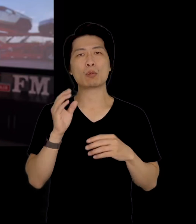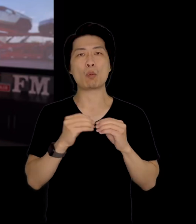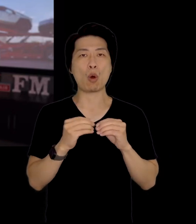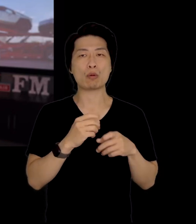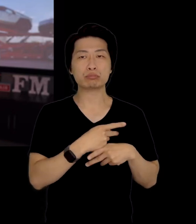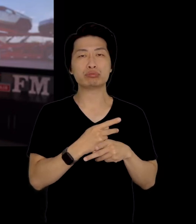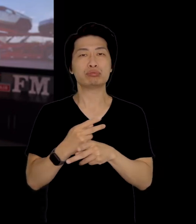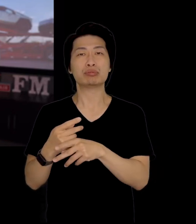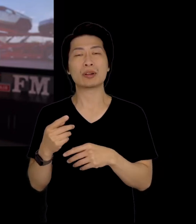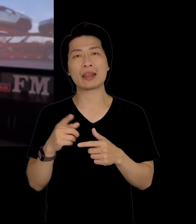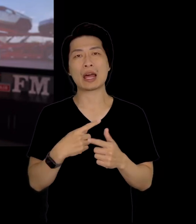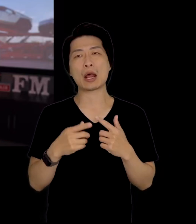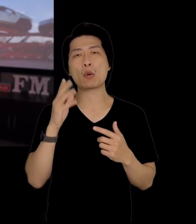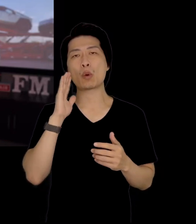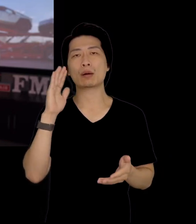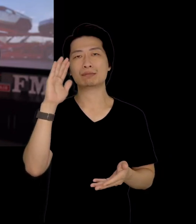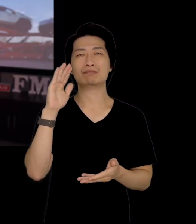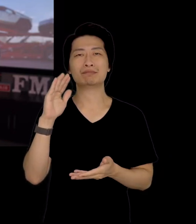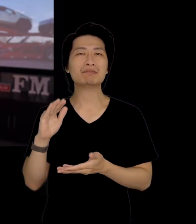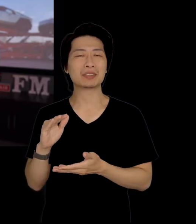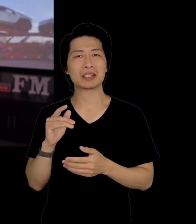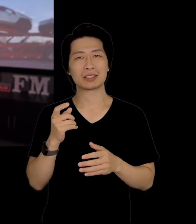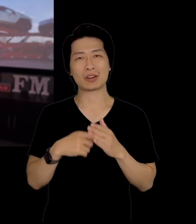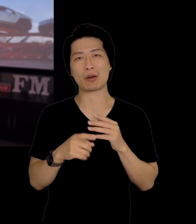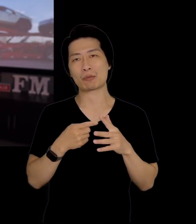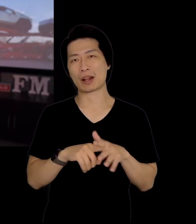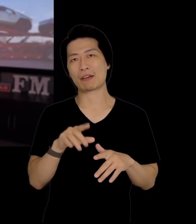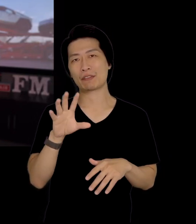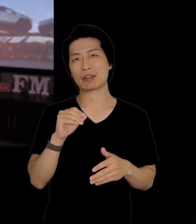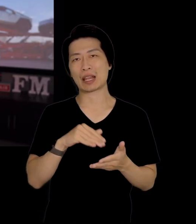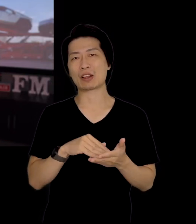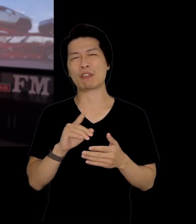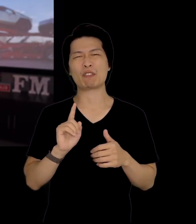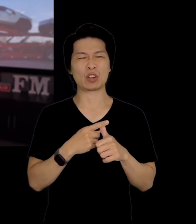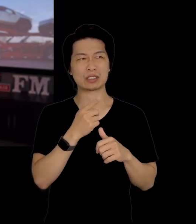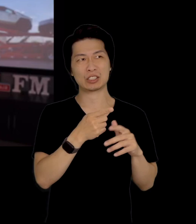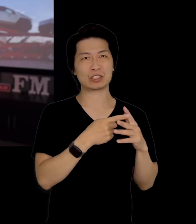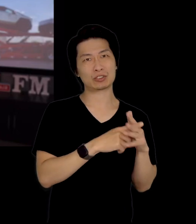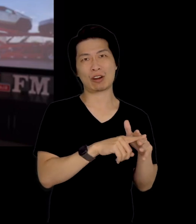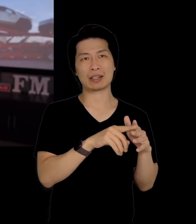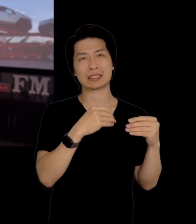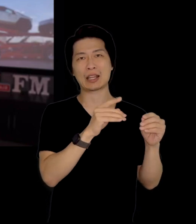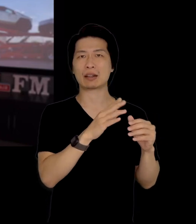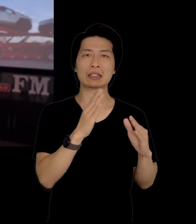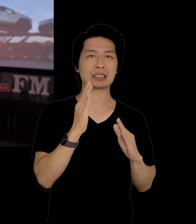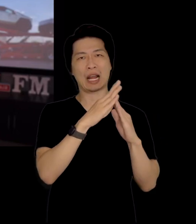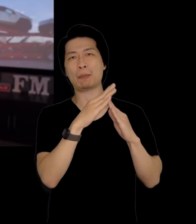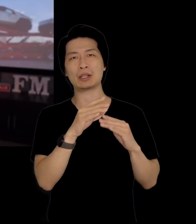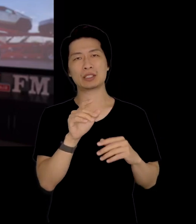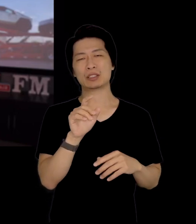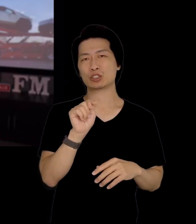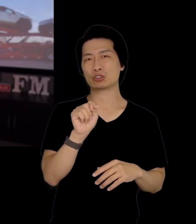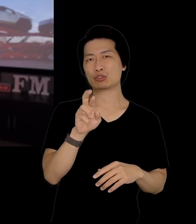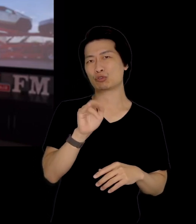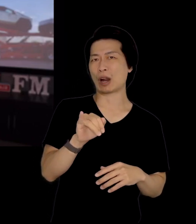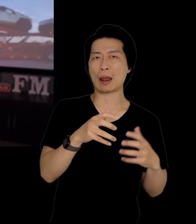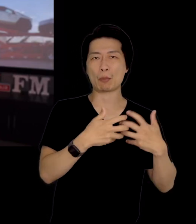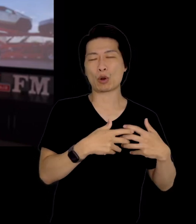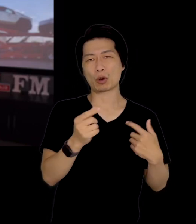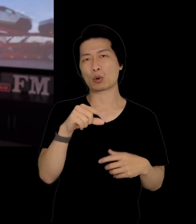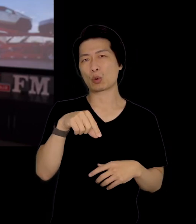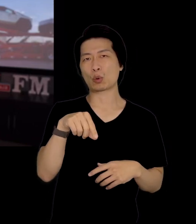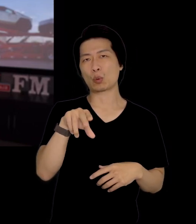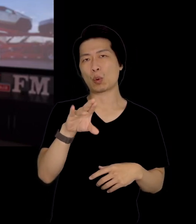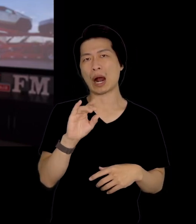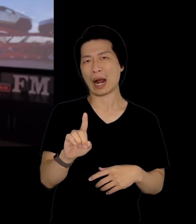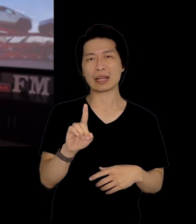ramps, they'll get to that $50,000 starting price once they go through their top tier tri-motor or quad motor configuration